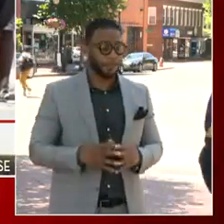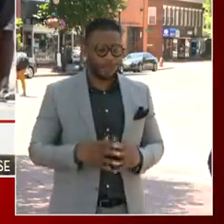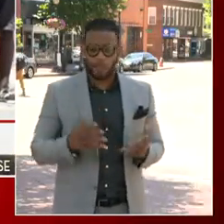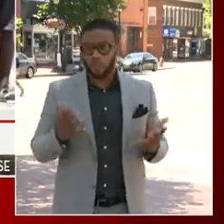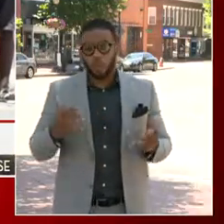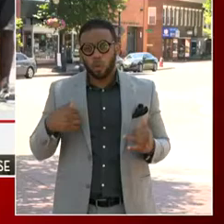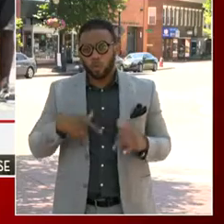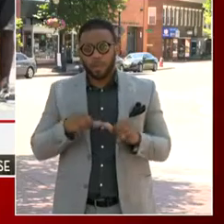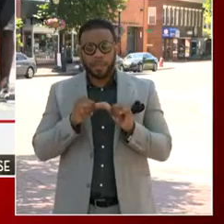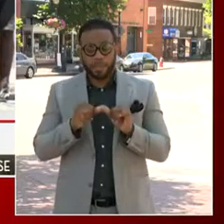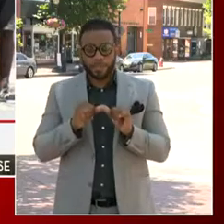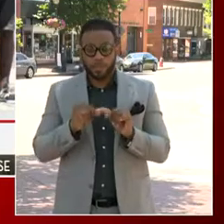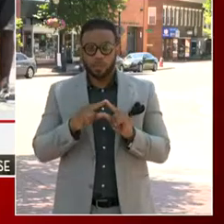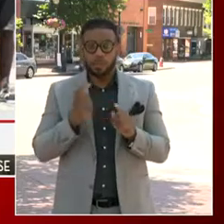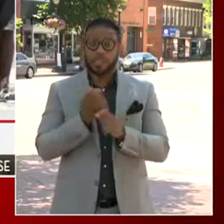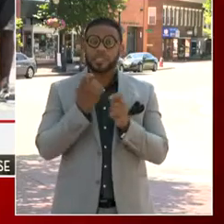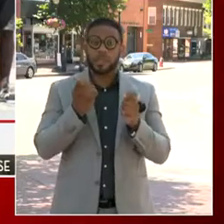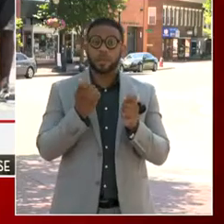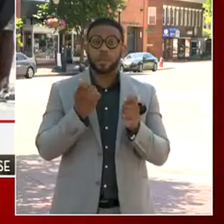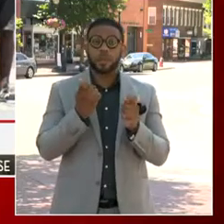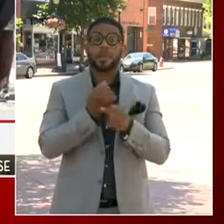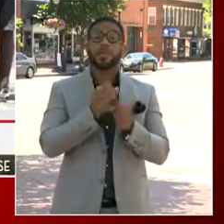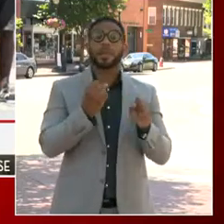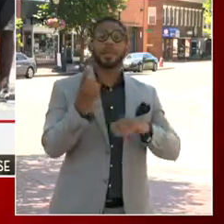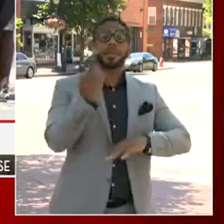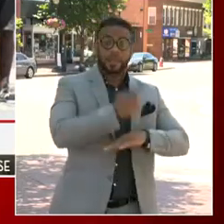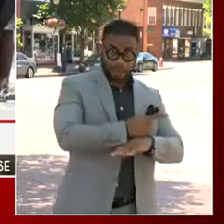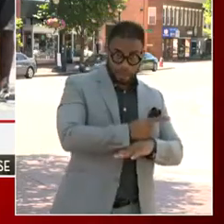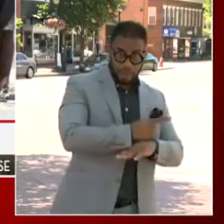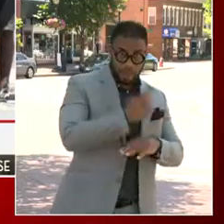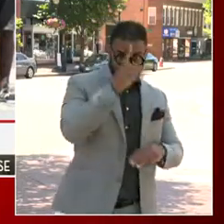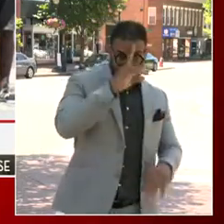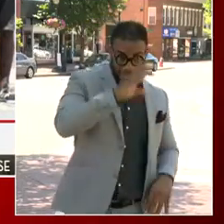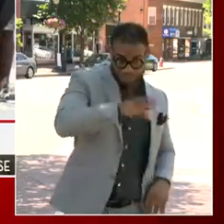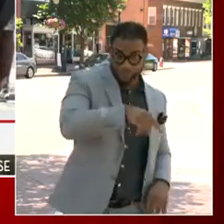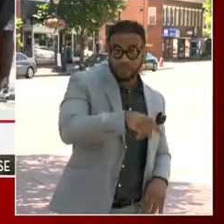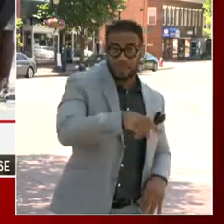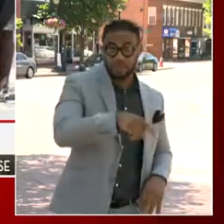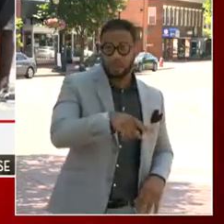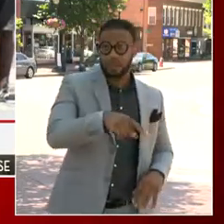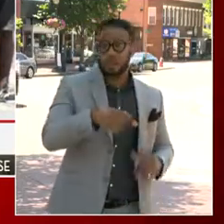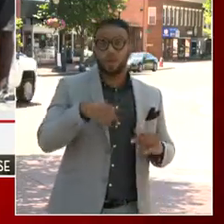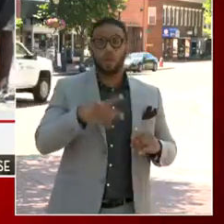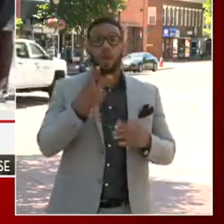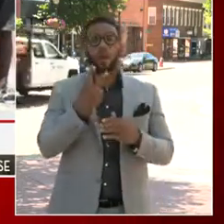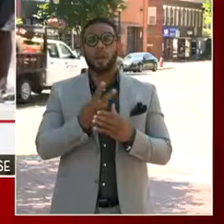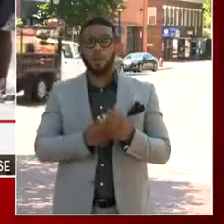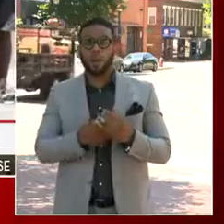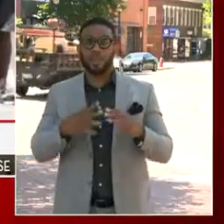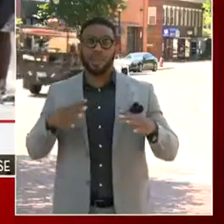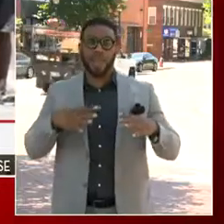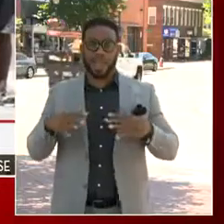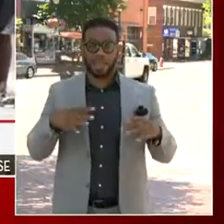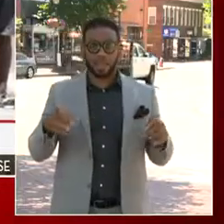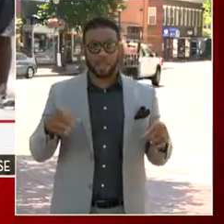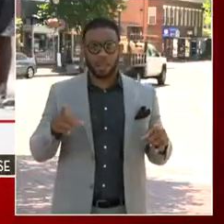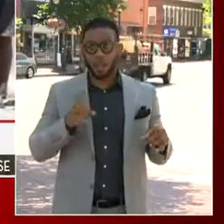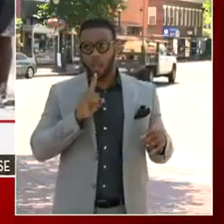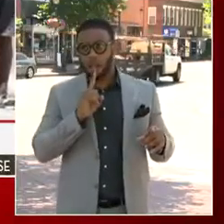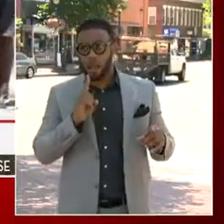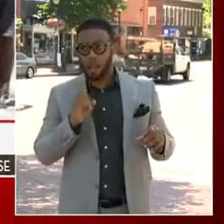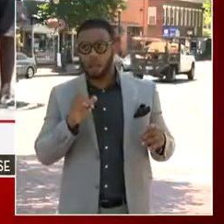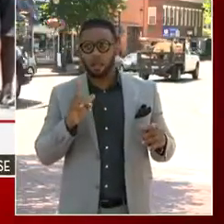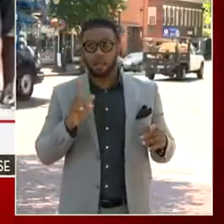So we continue to celebrate Emancipation Day. While both holidays